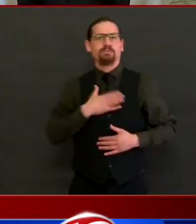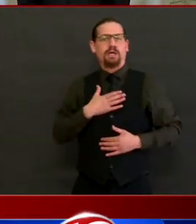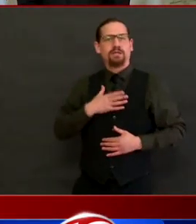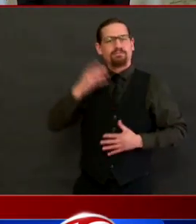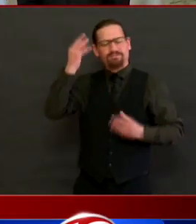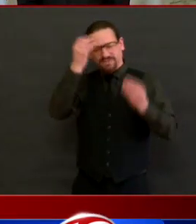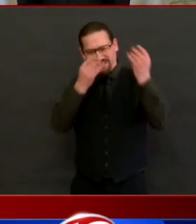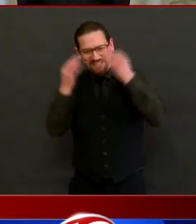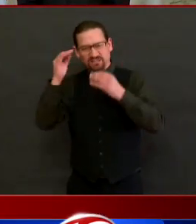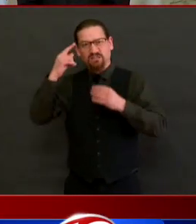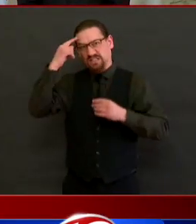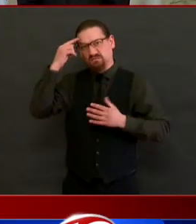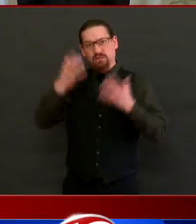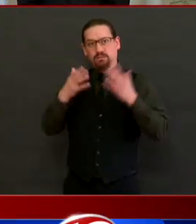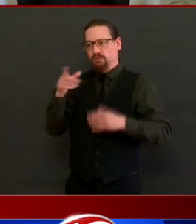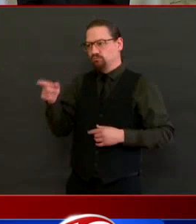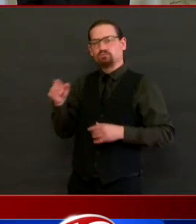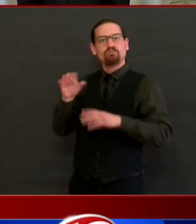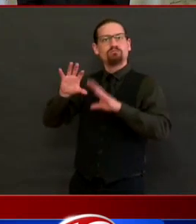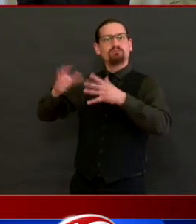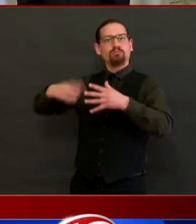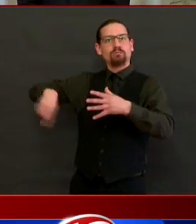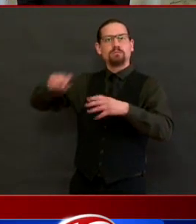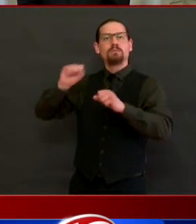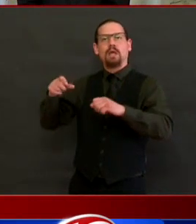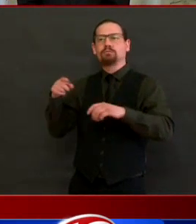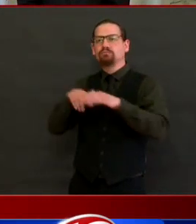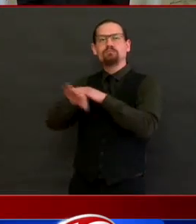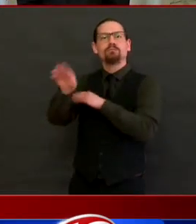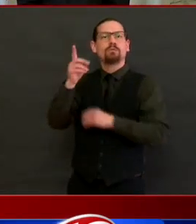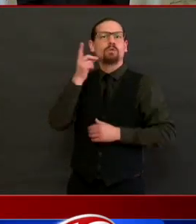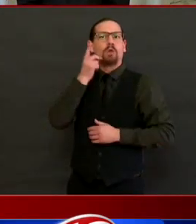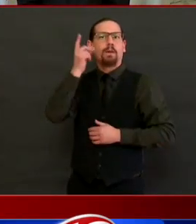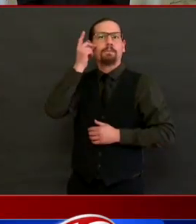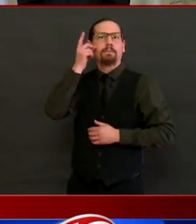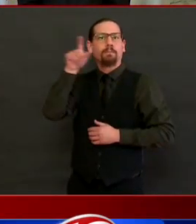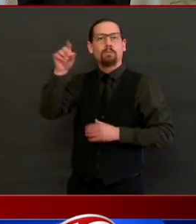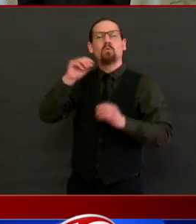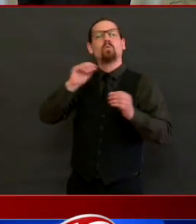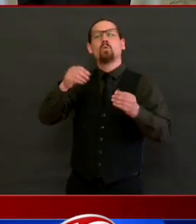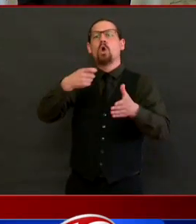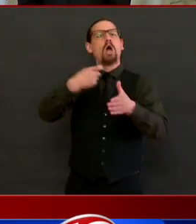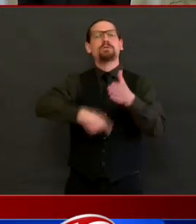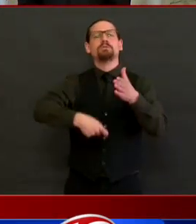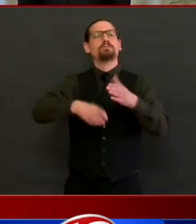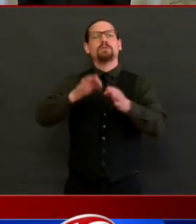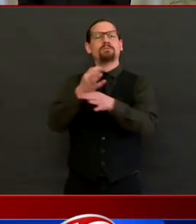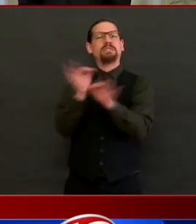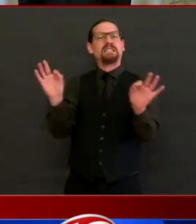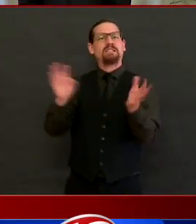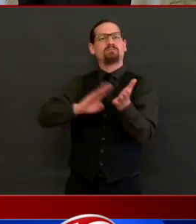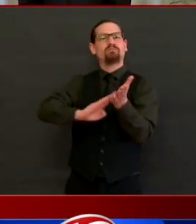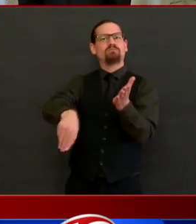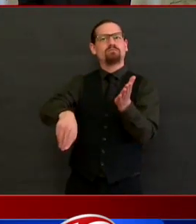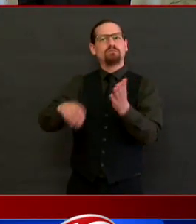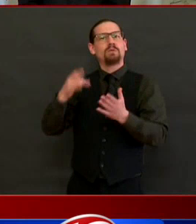you to live without cost to help you get through the